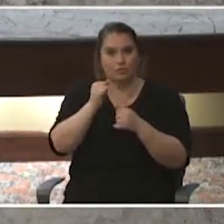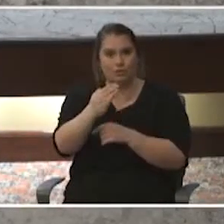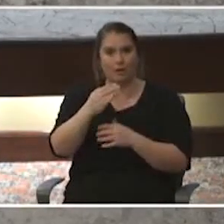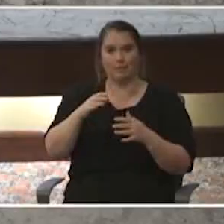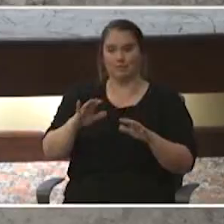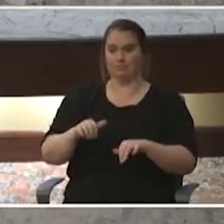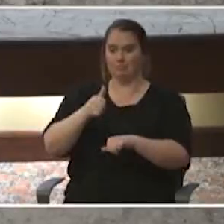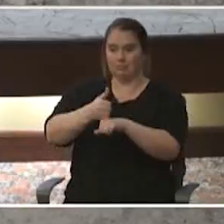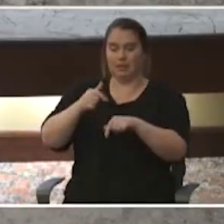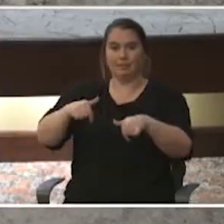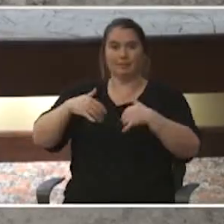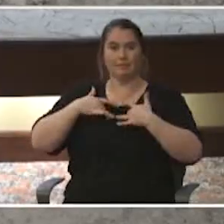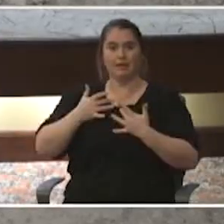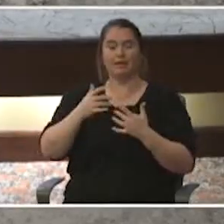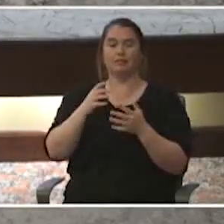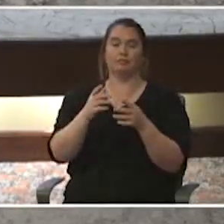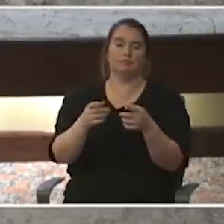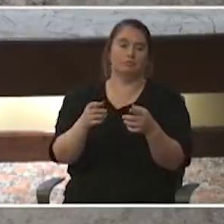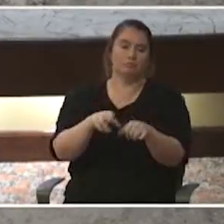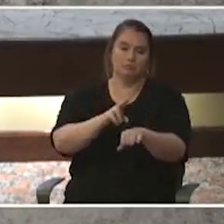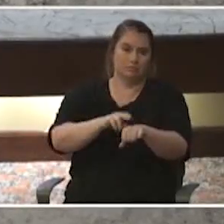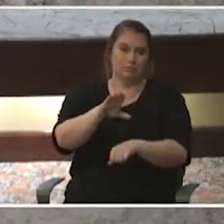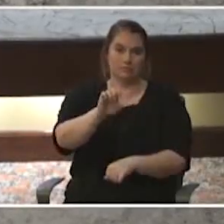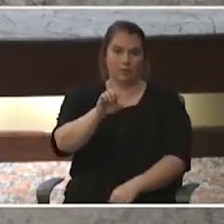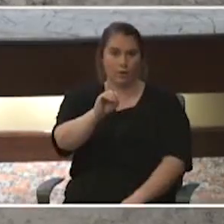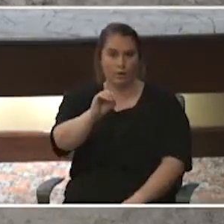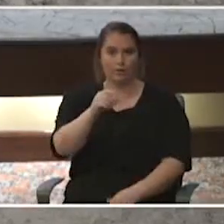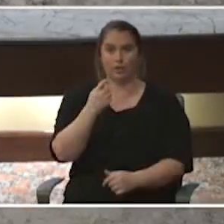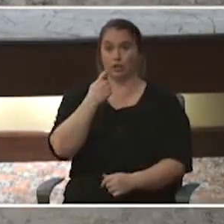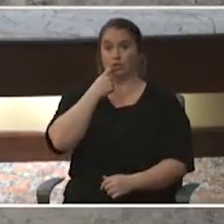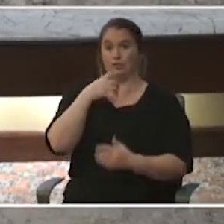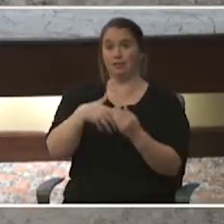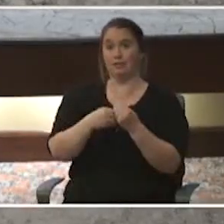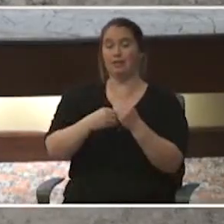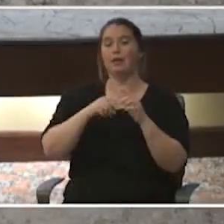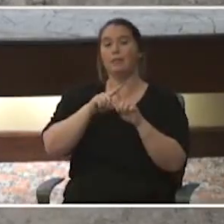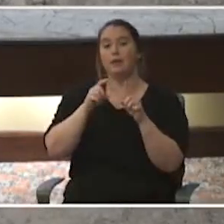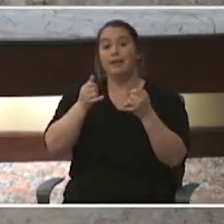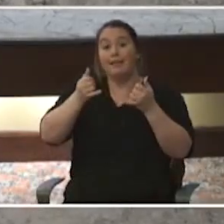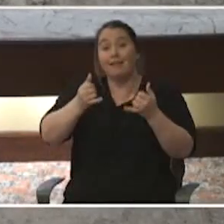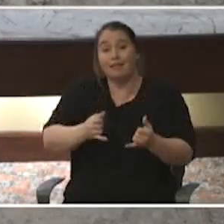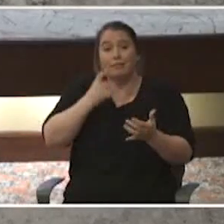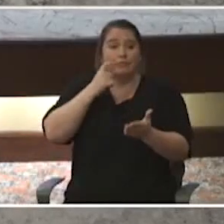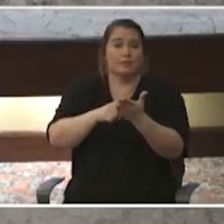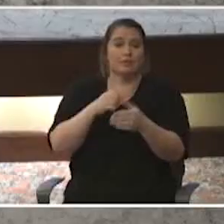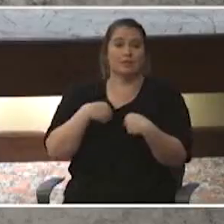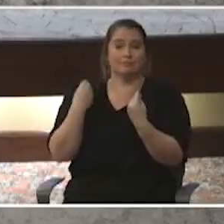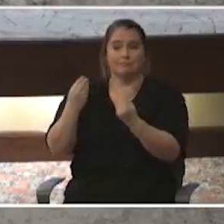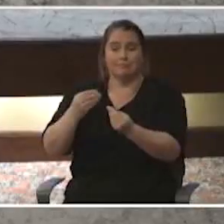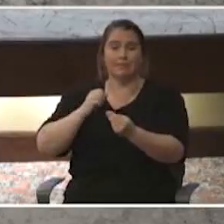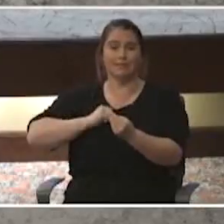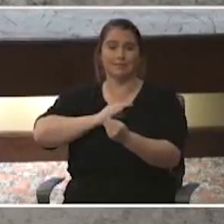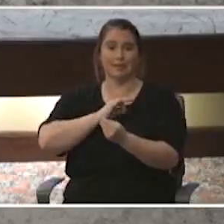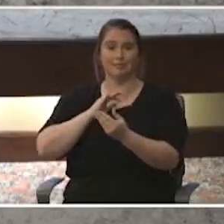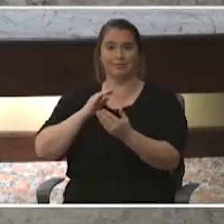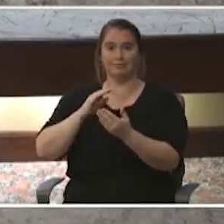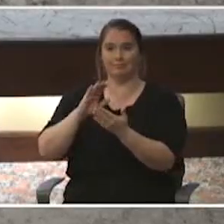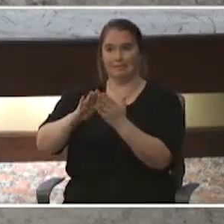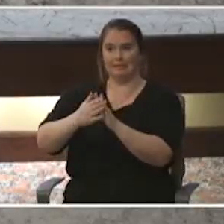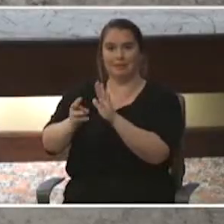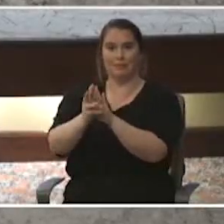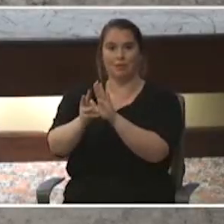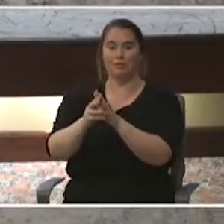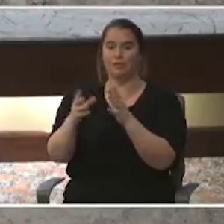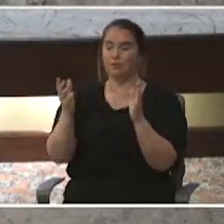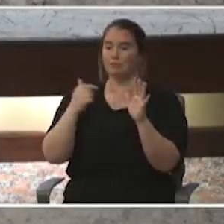event, and of course, our CEO, Jessica Addis. But right now, the recognition goes to the staff of the city of Waco, and so hats off to each and